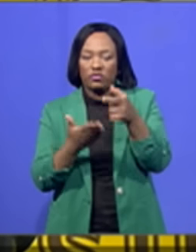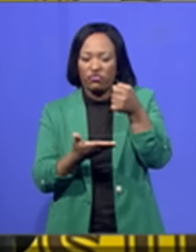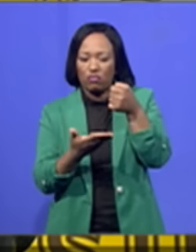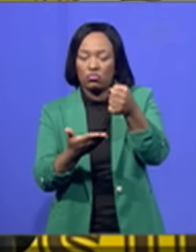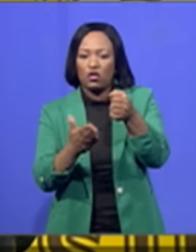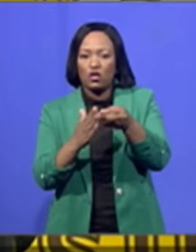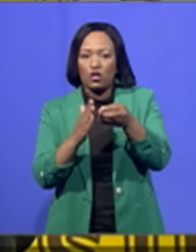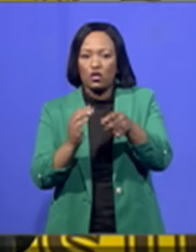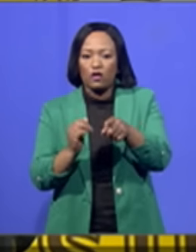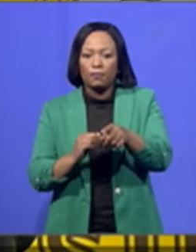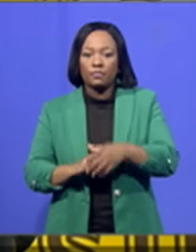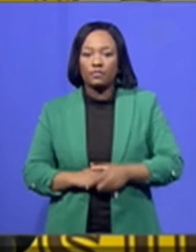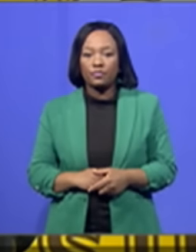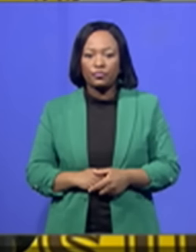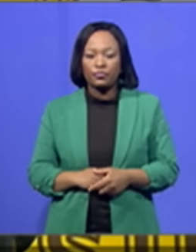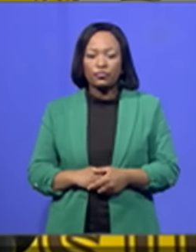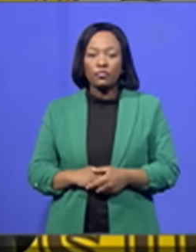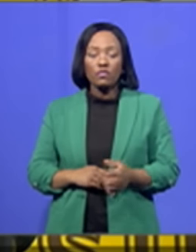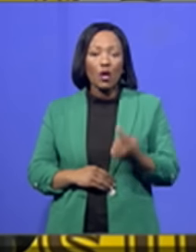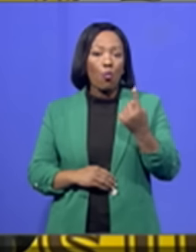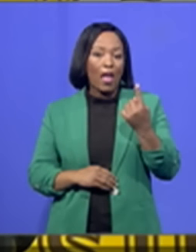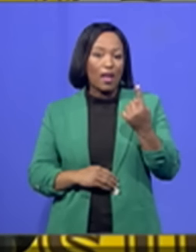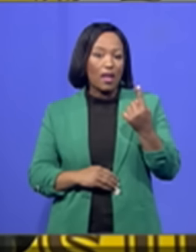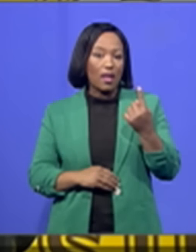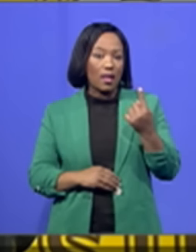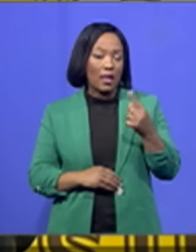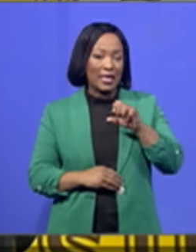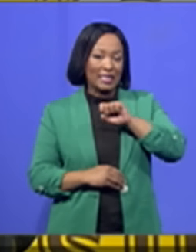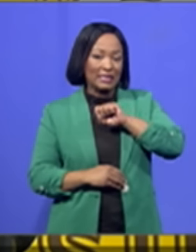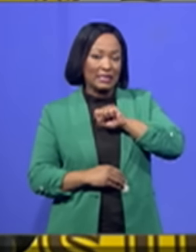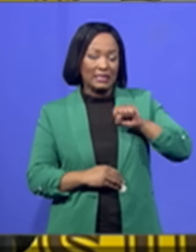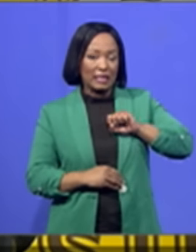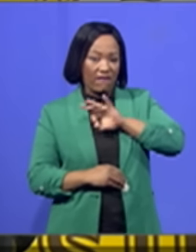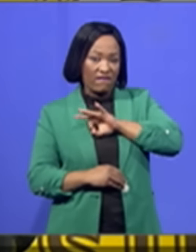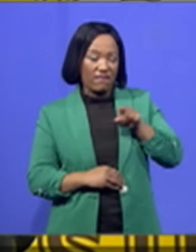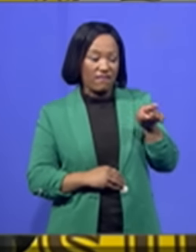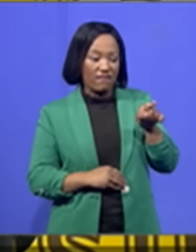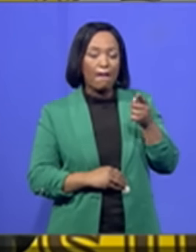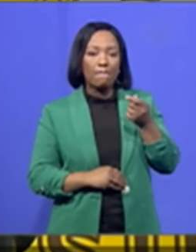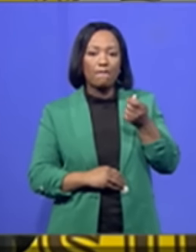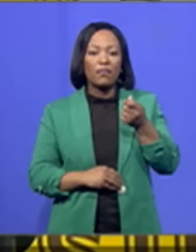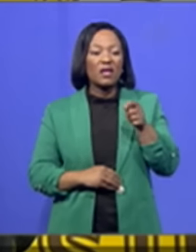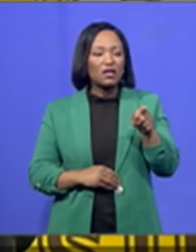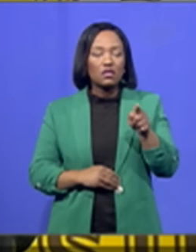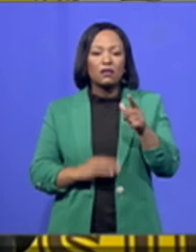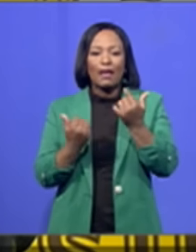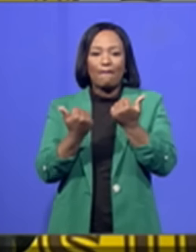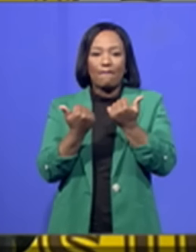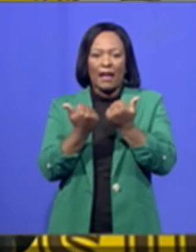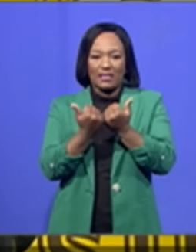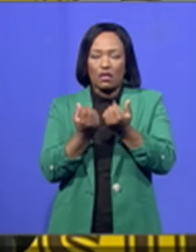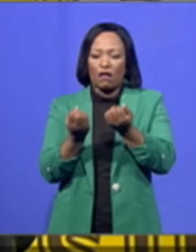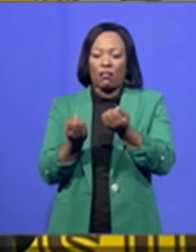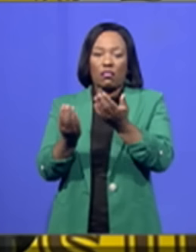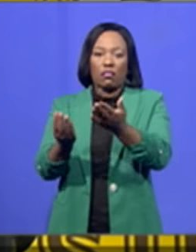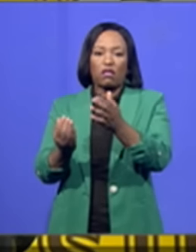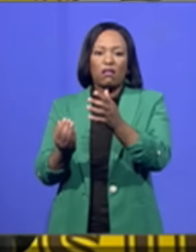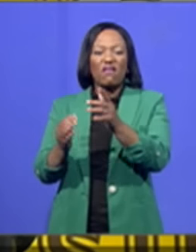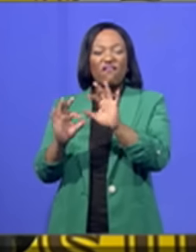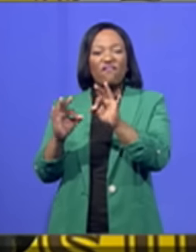official awarded bursary to relative without following due process. An official did not submit a bursary